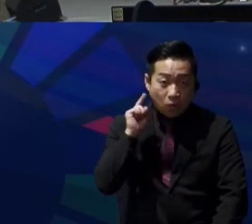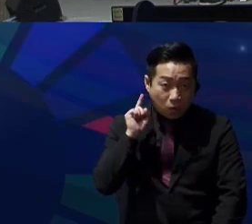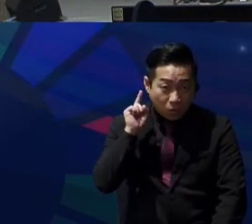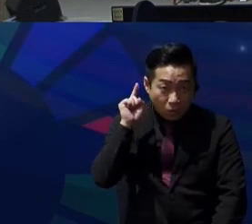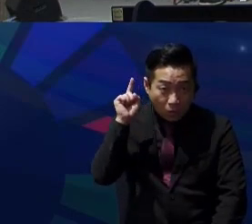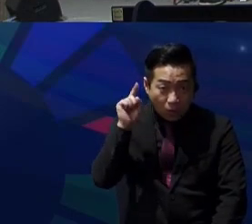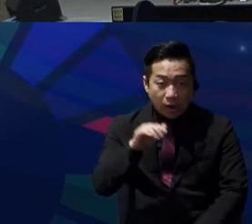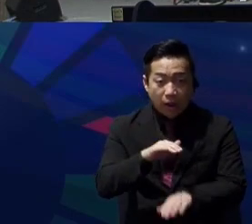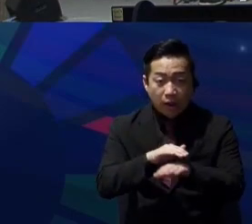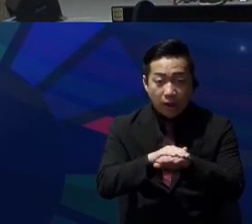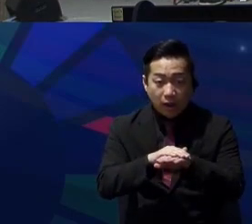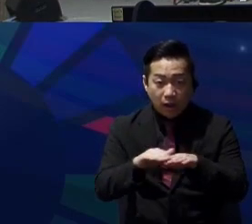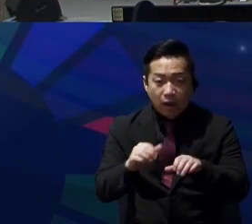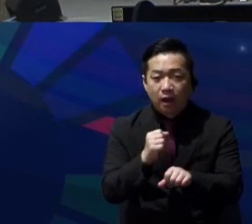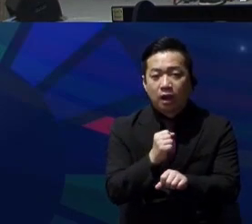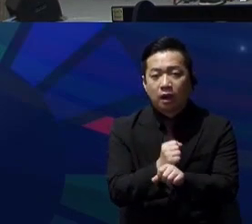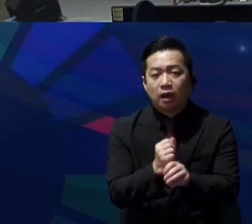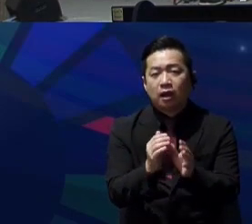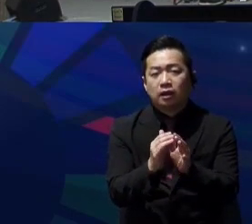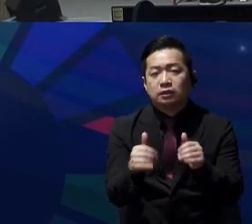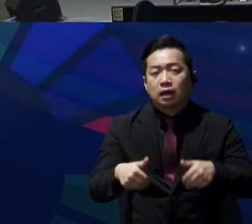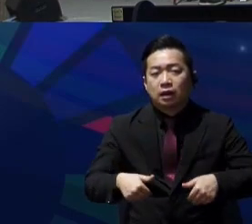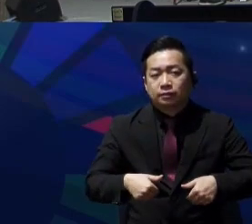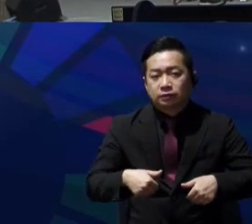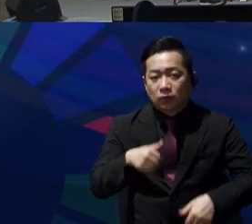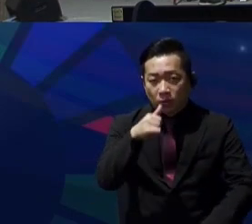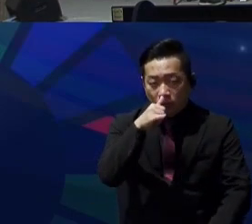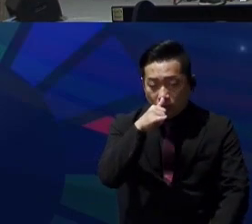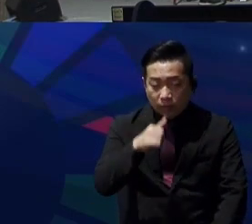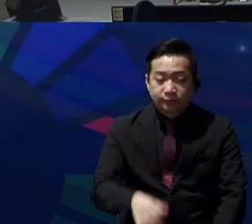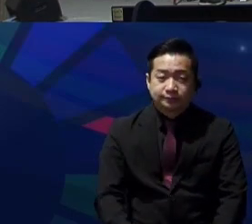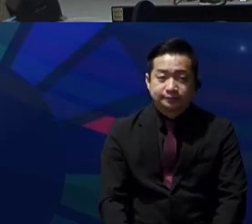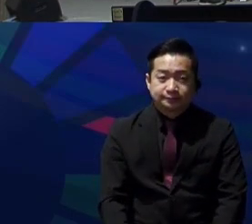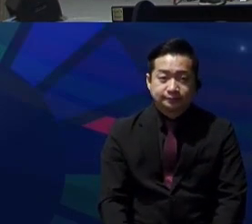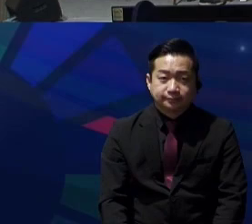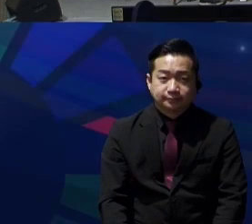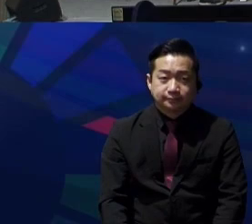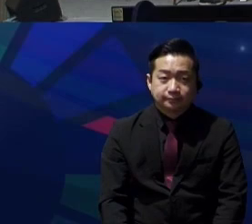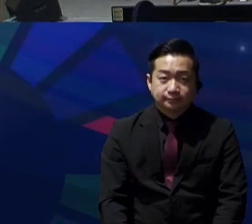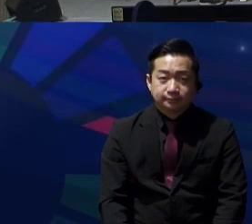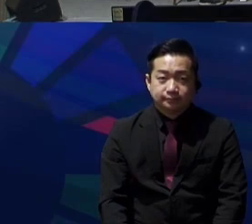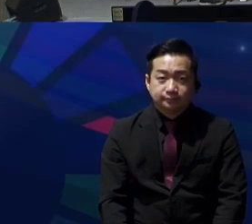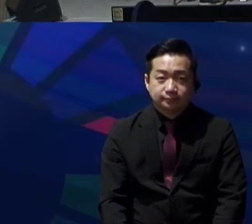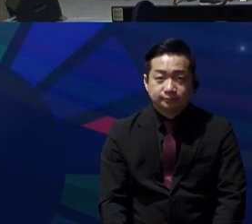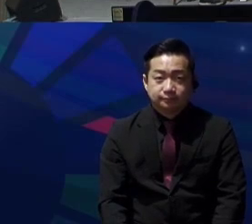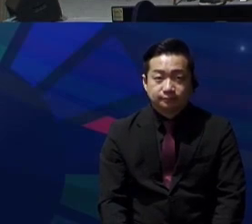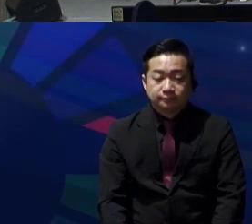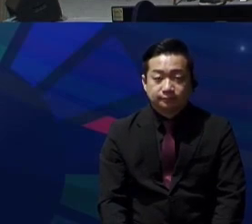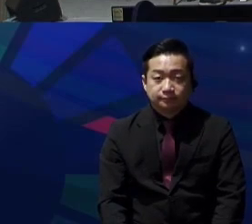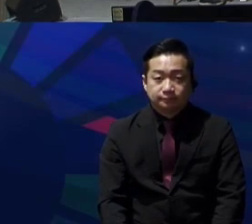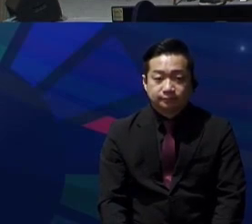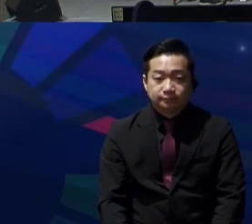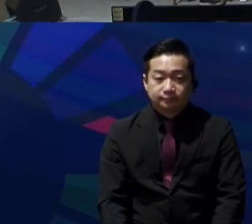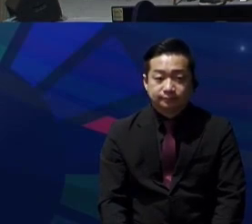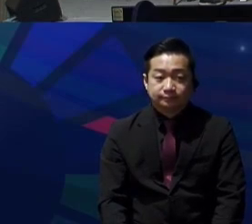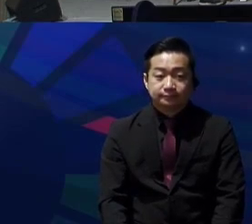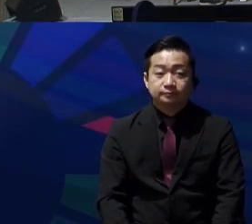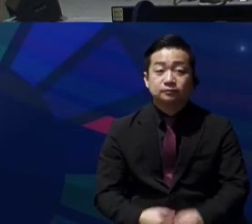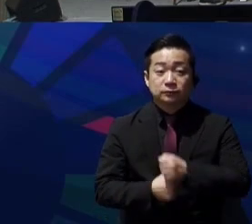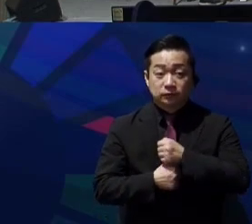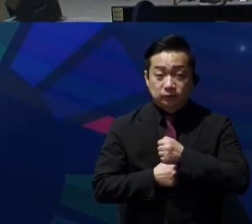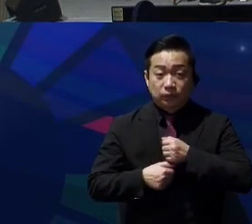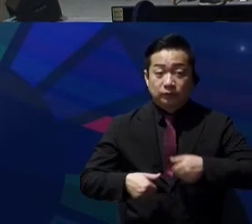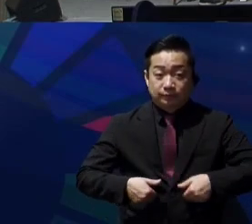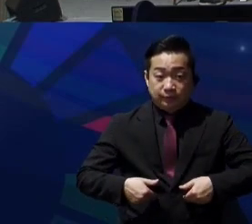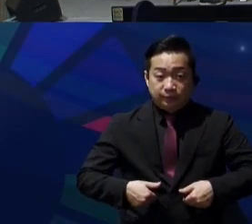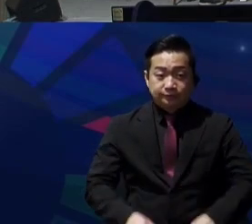Then please be careful. Uncertainty that we calculate around the disease is for